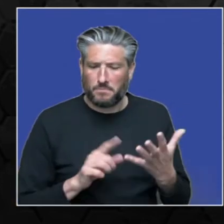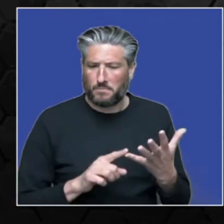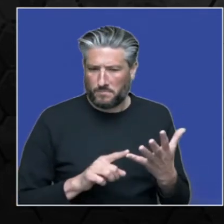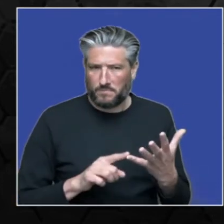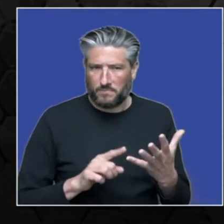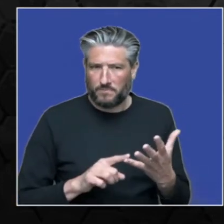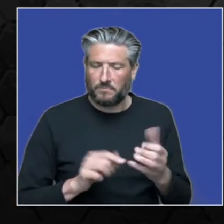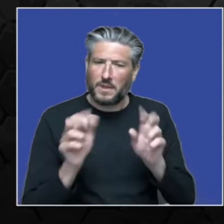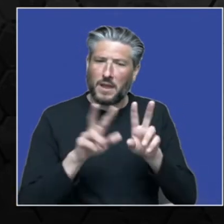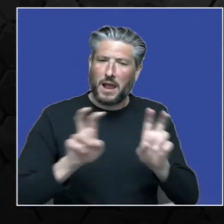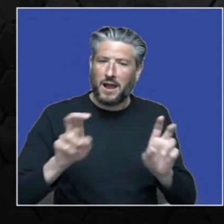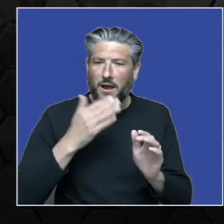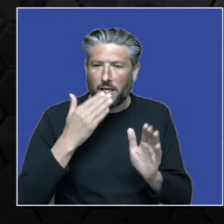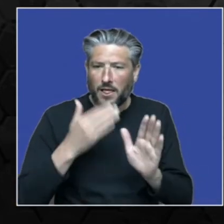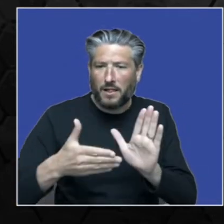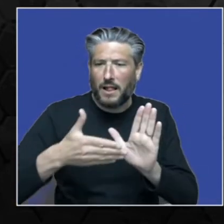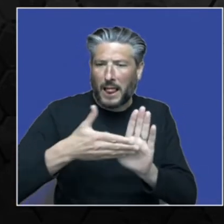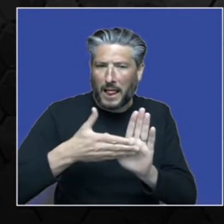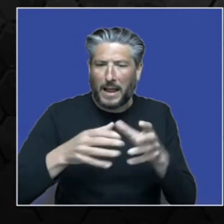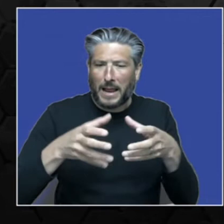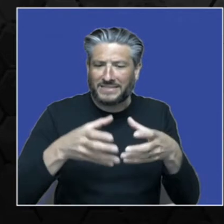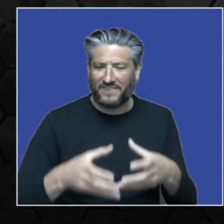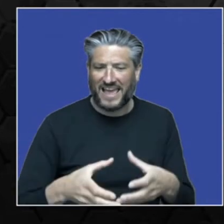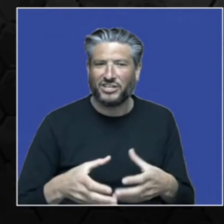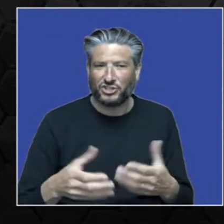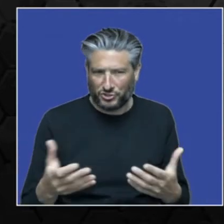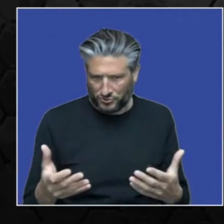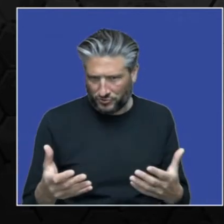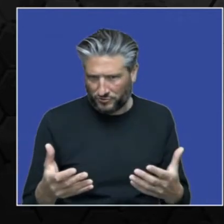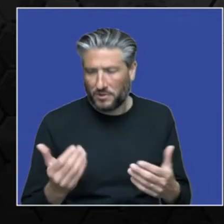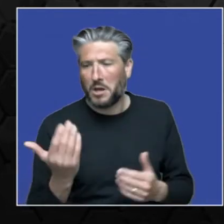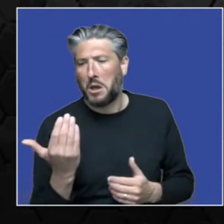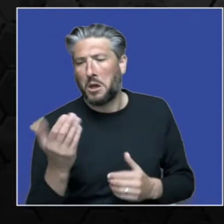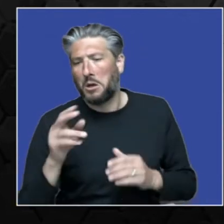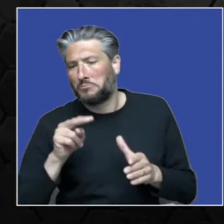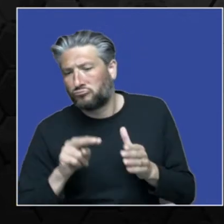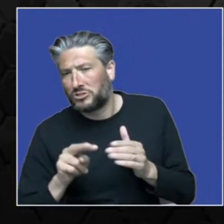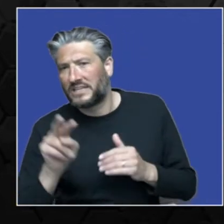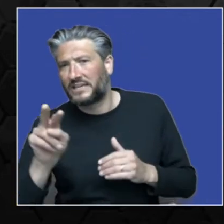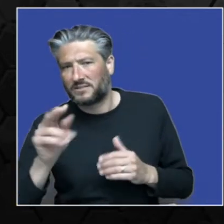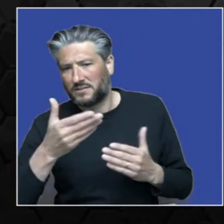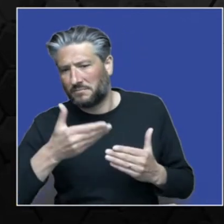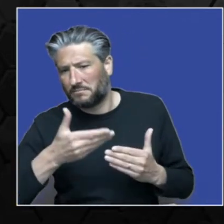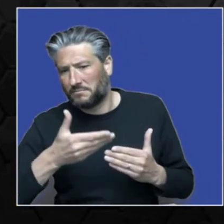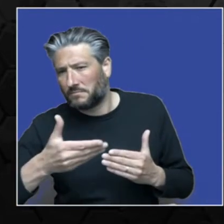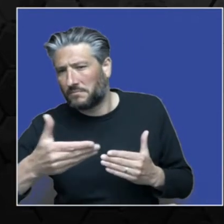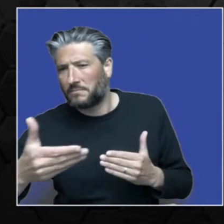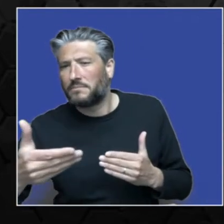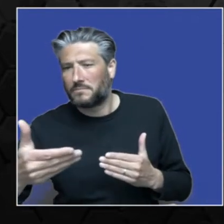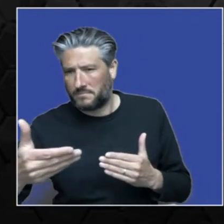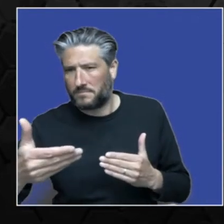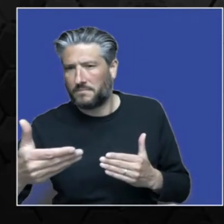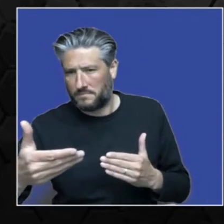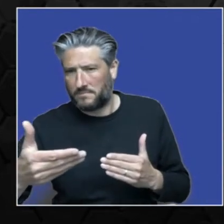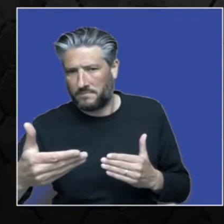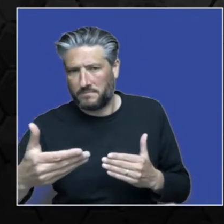algorithm use predictive calculation to assign data to preset categories.